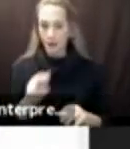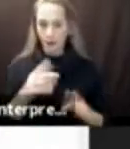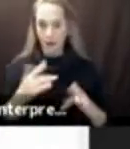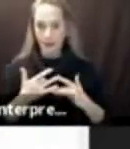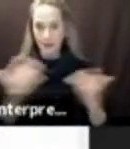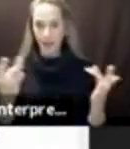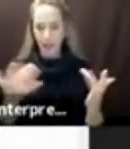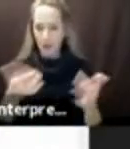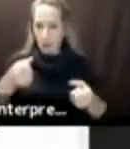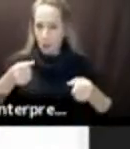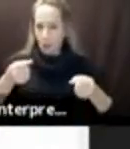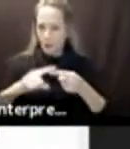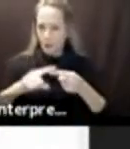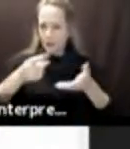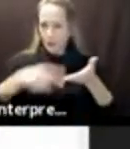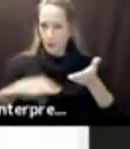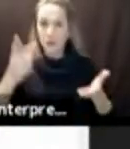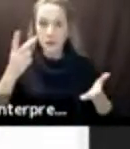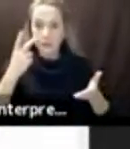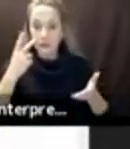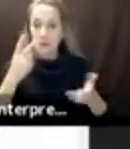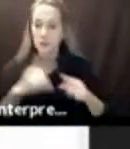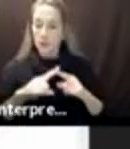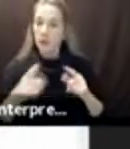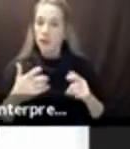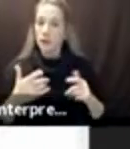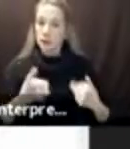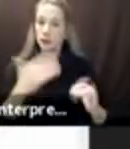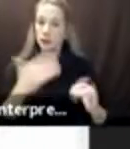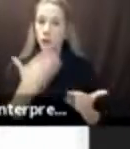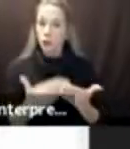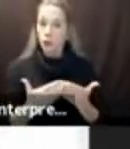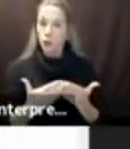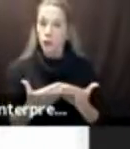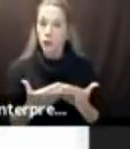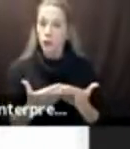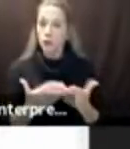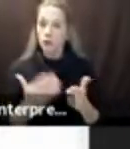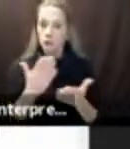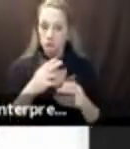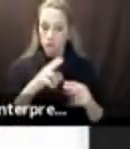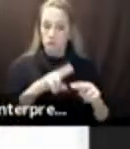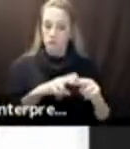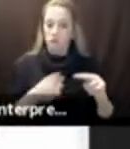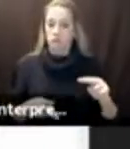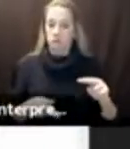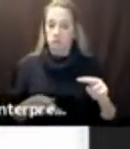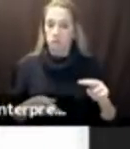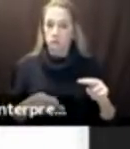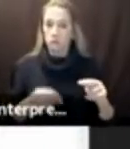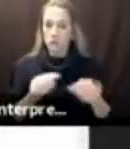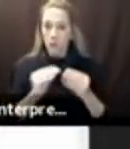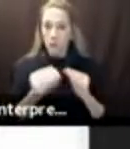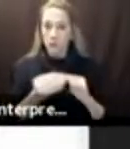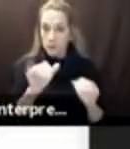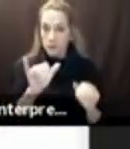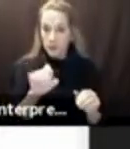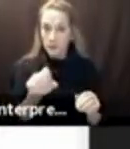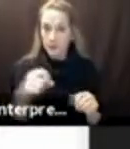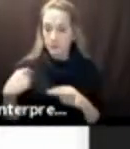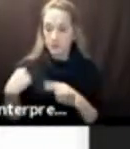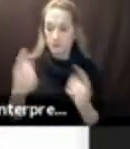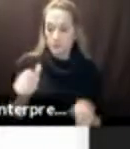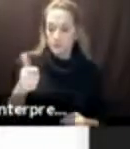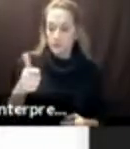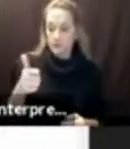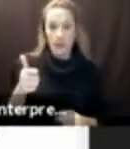But at least there is some positive trending in the last 7 to 10 days, and we'll take